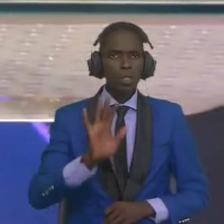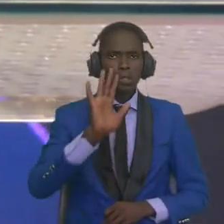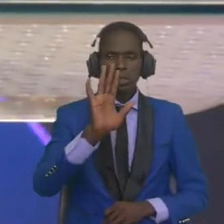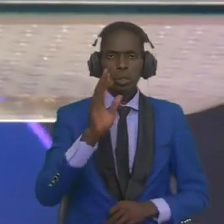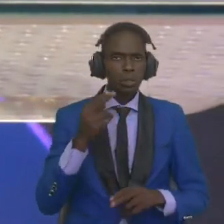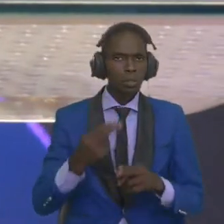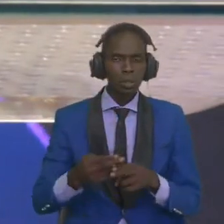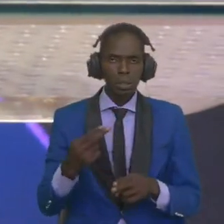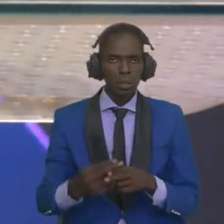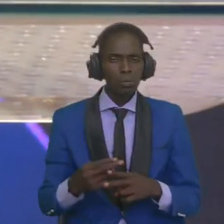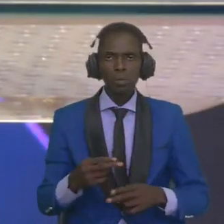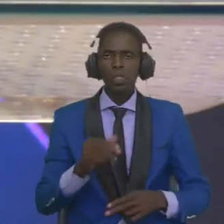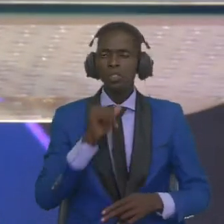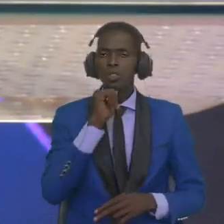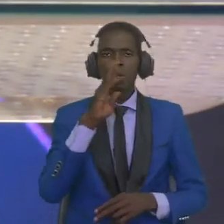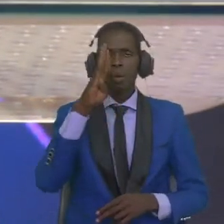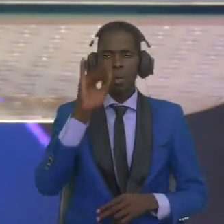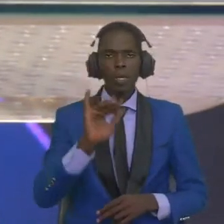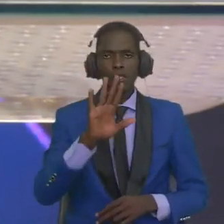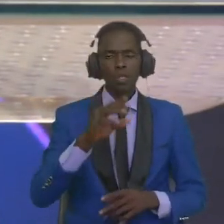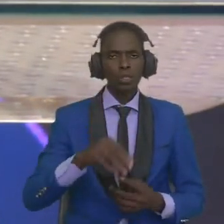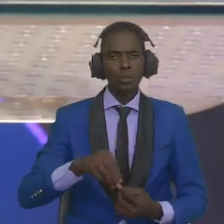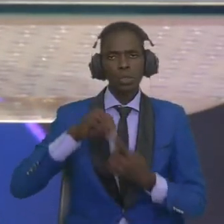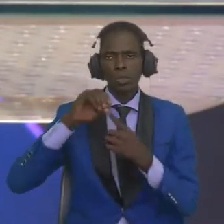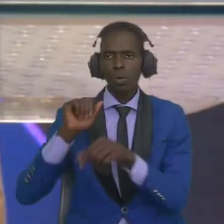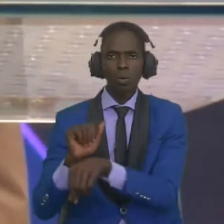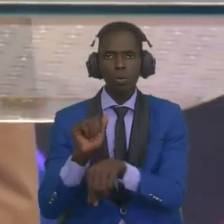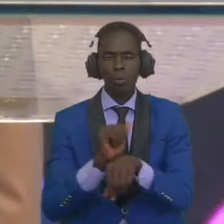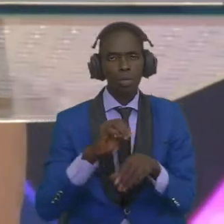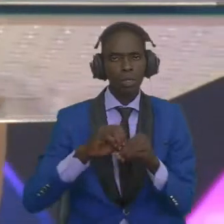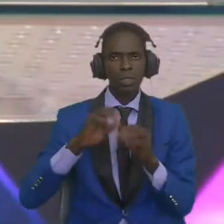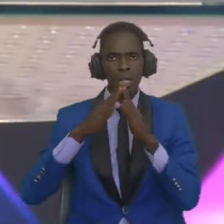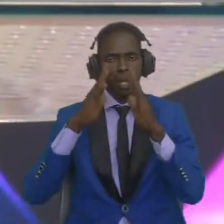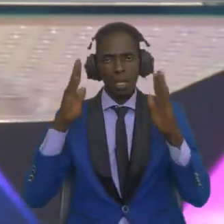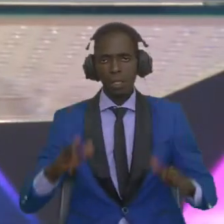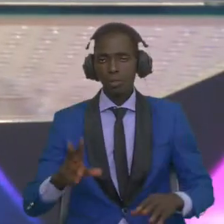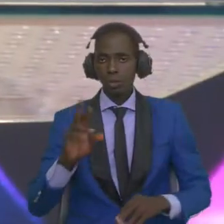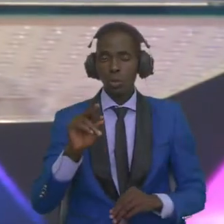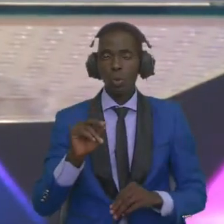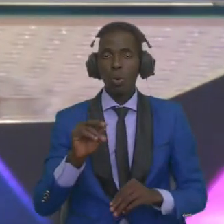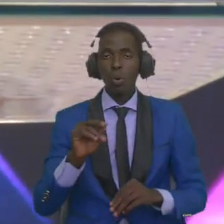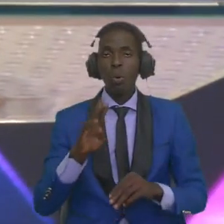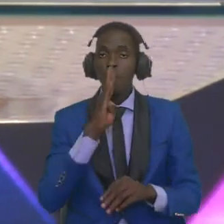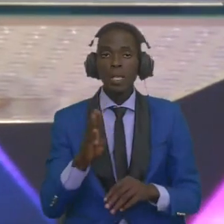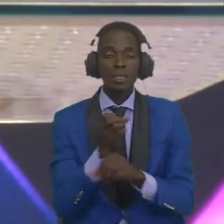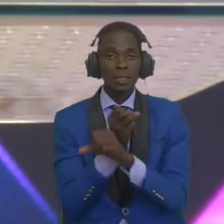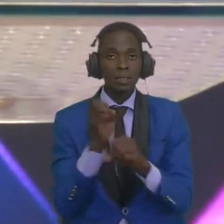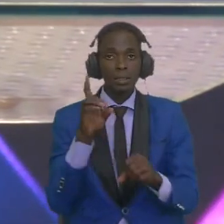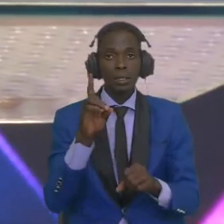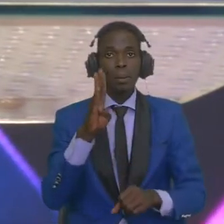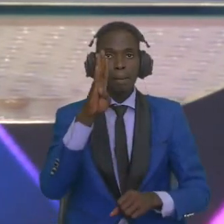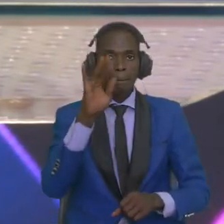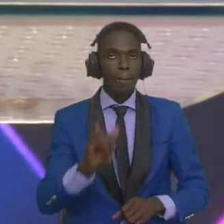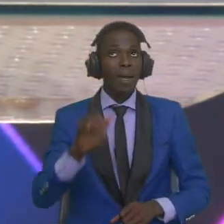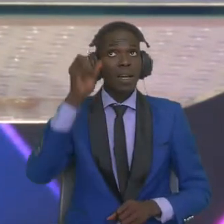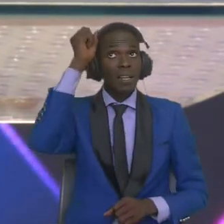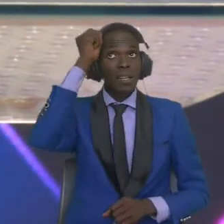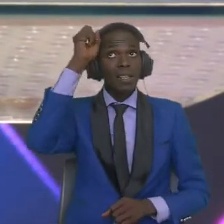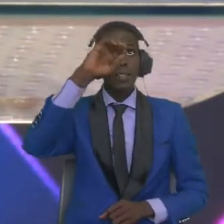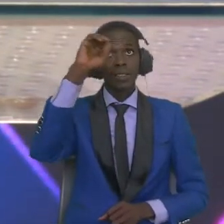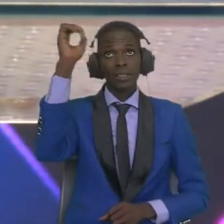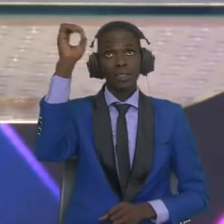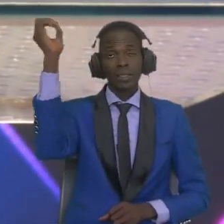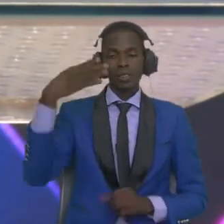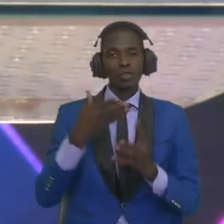special activity, be justified freely by his grace through the redemption